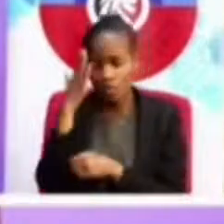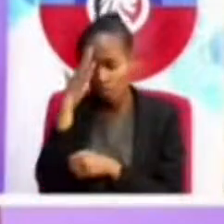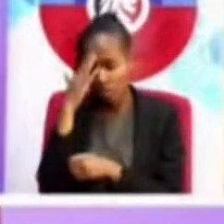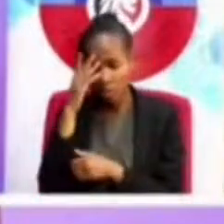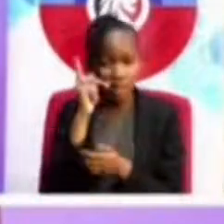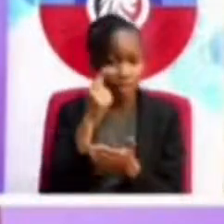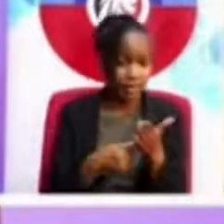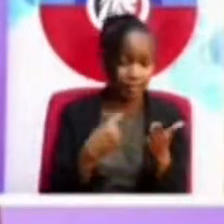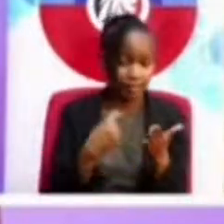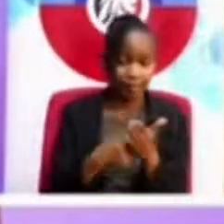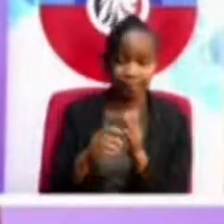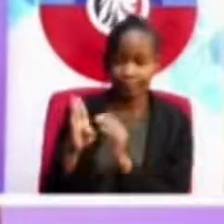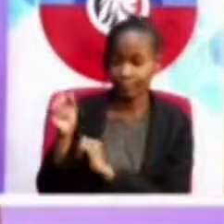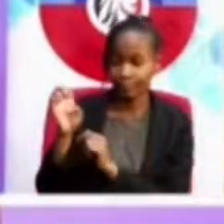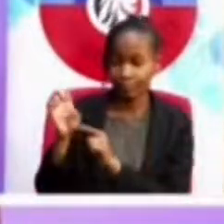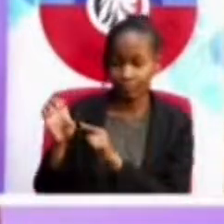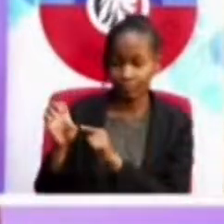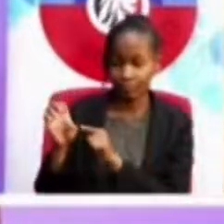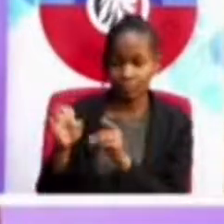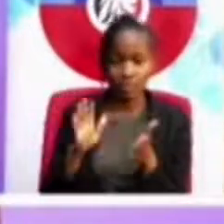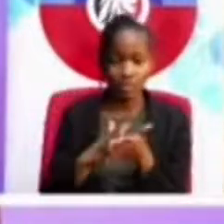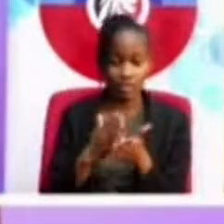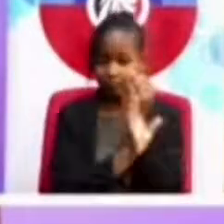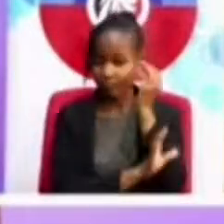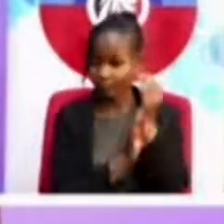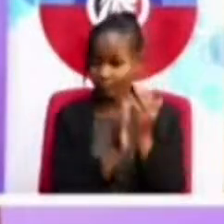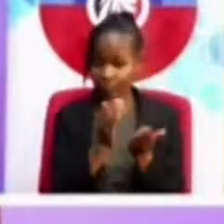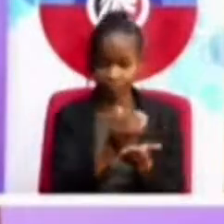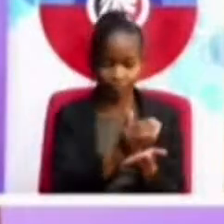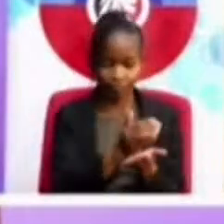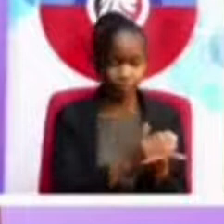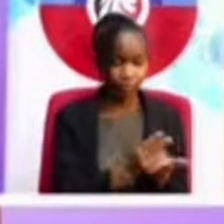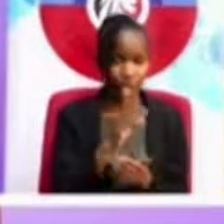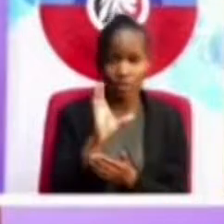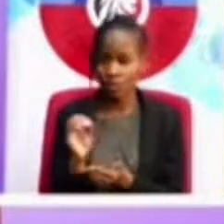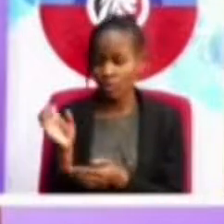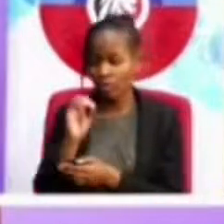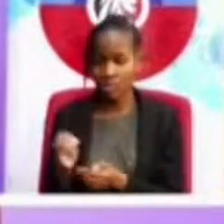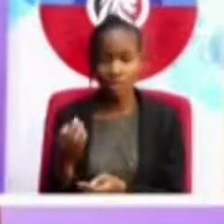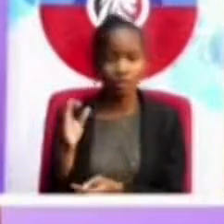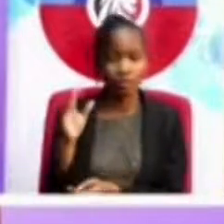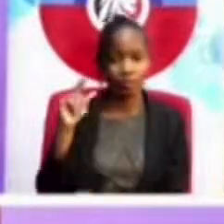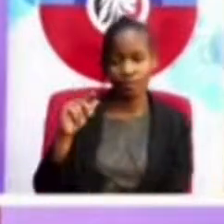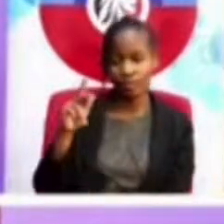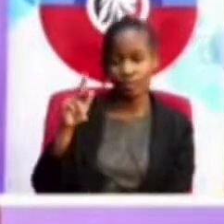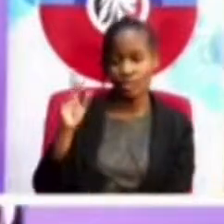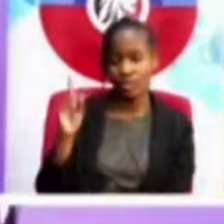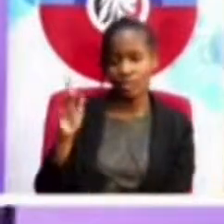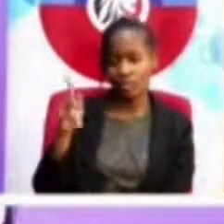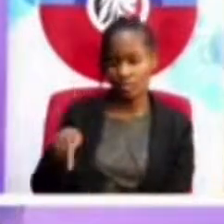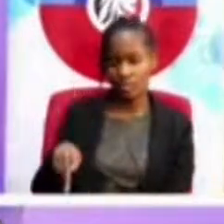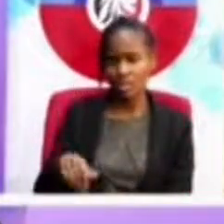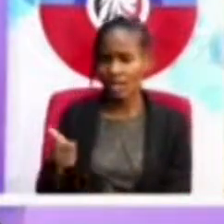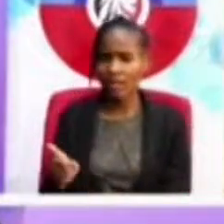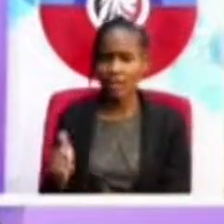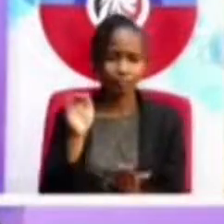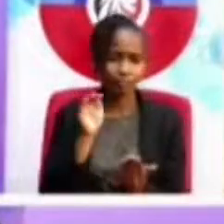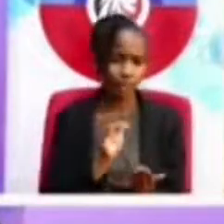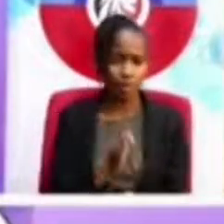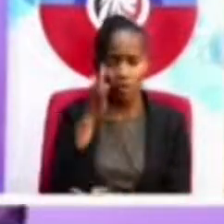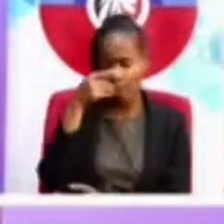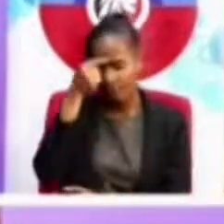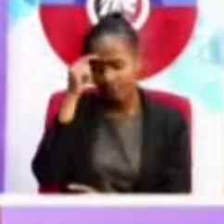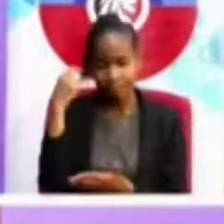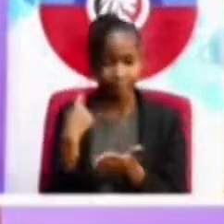hear that some countries are collecting over 20% of GDP, others are collecting less. It's because the tax